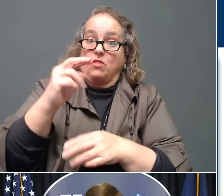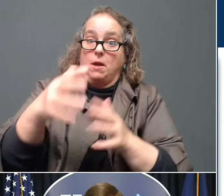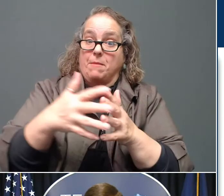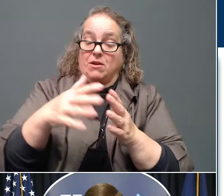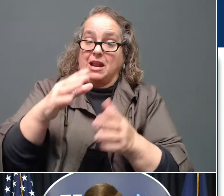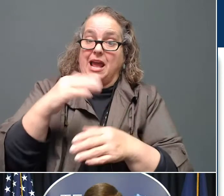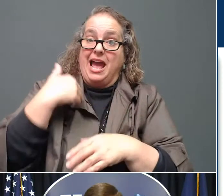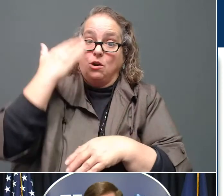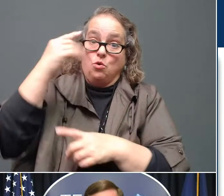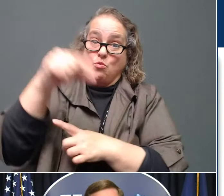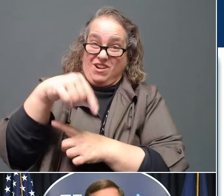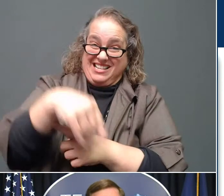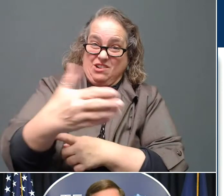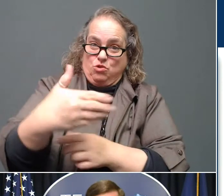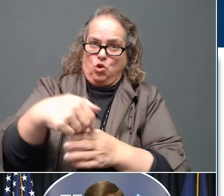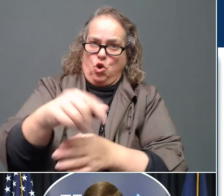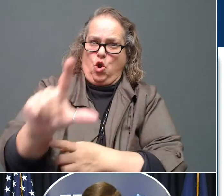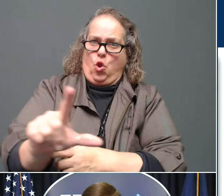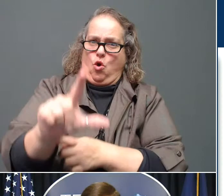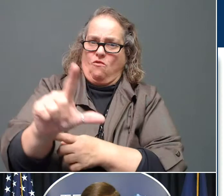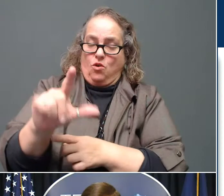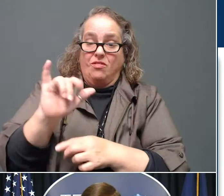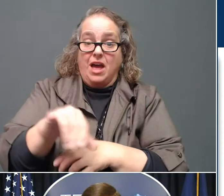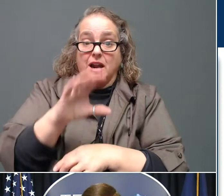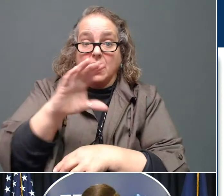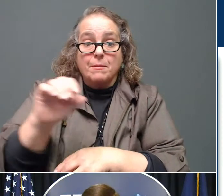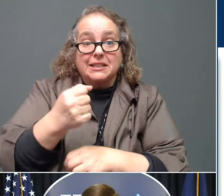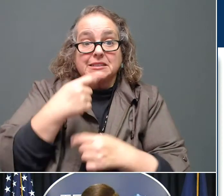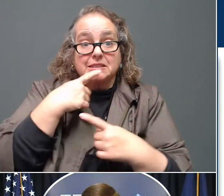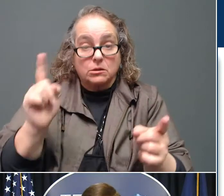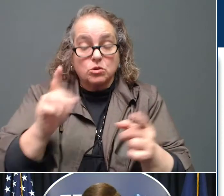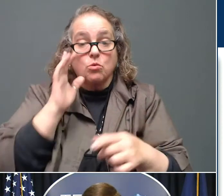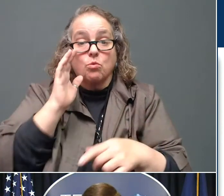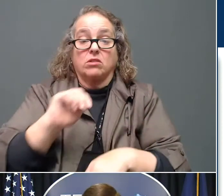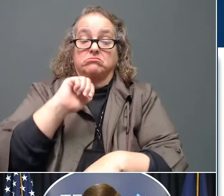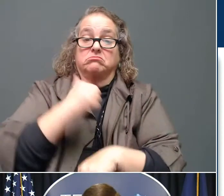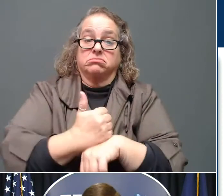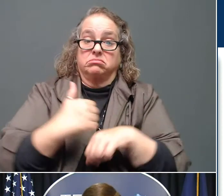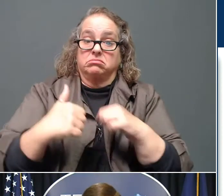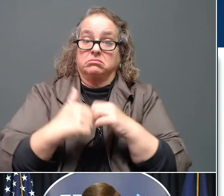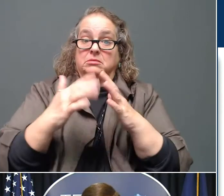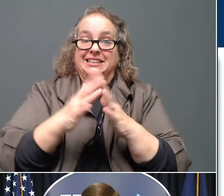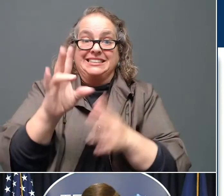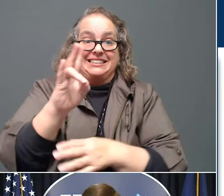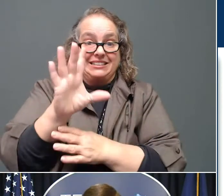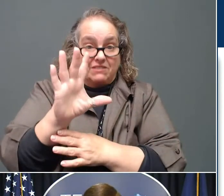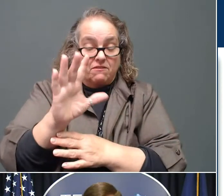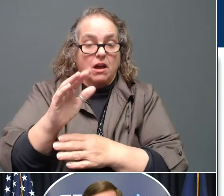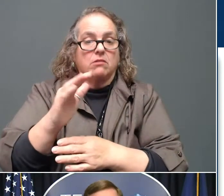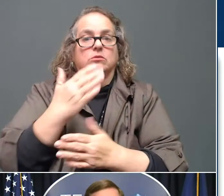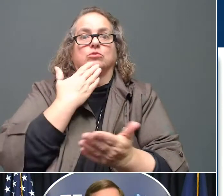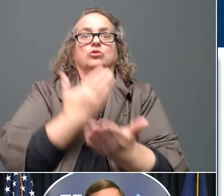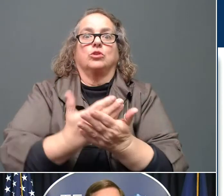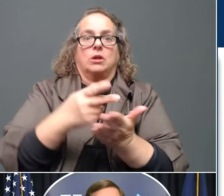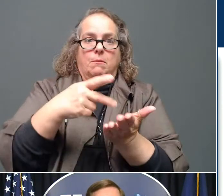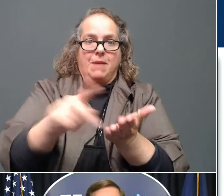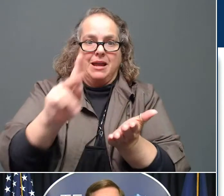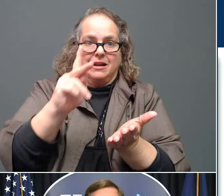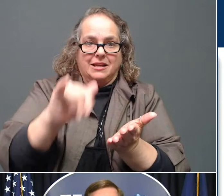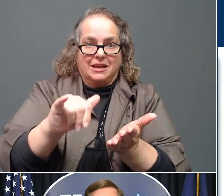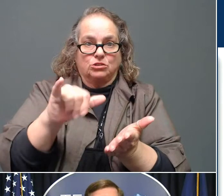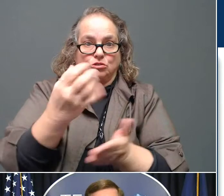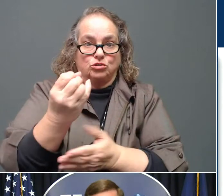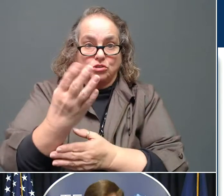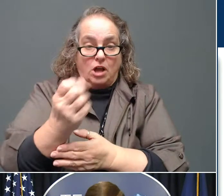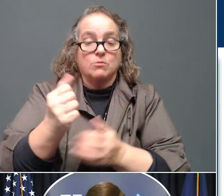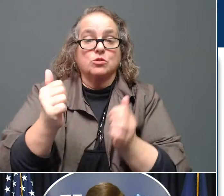the company's announcement, we anticipate the creation of 75 well-paying Kentucky resident jobs, along with an $8.8